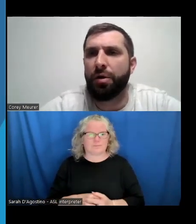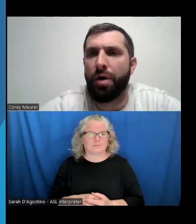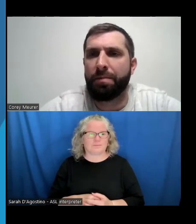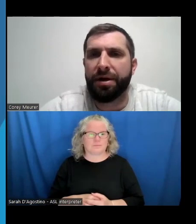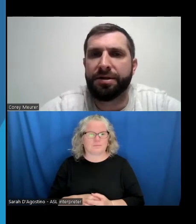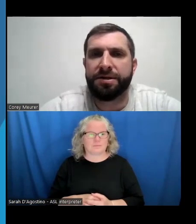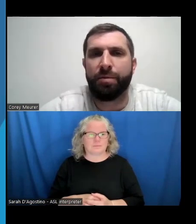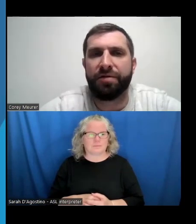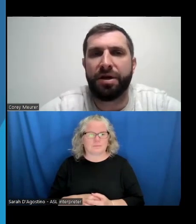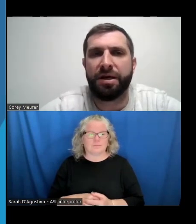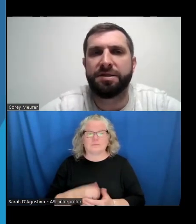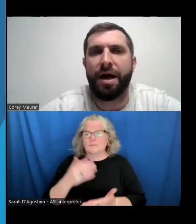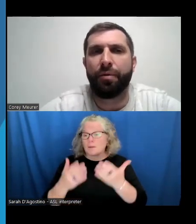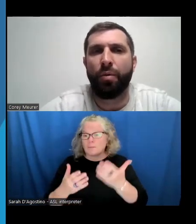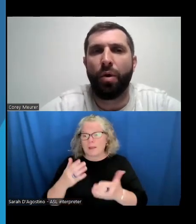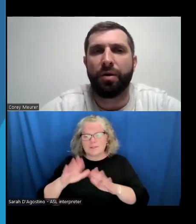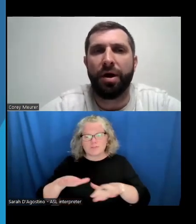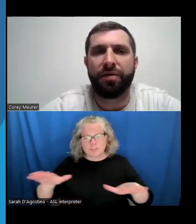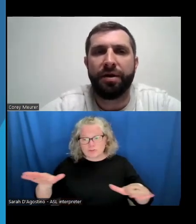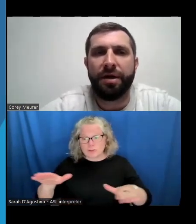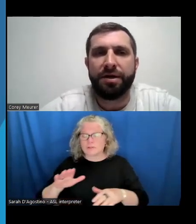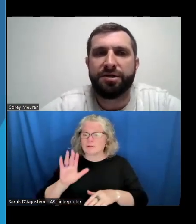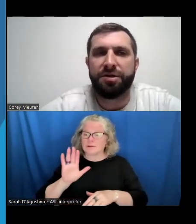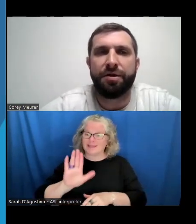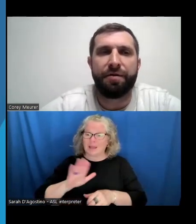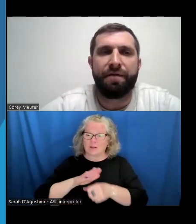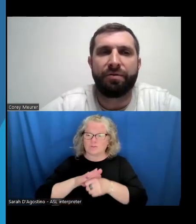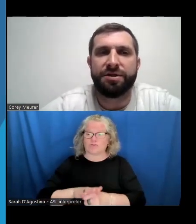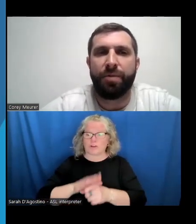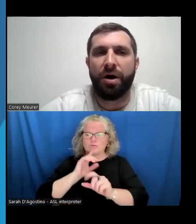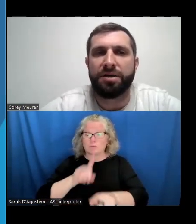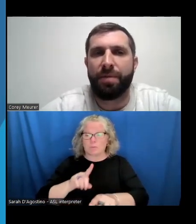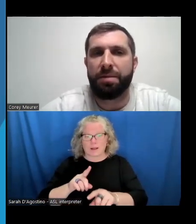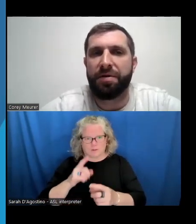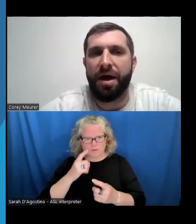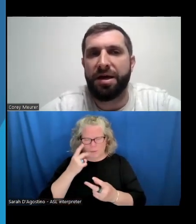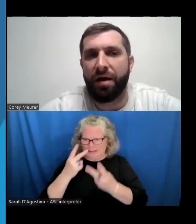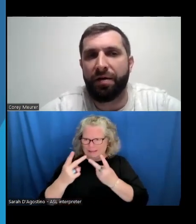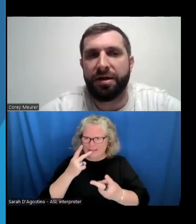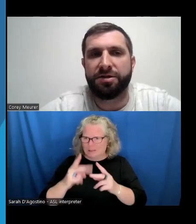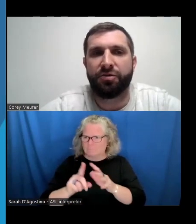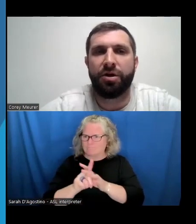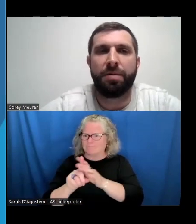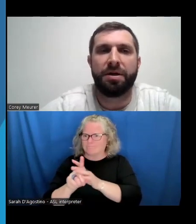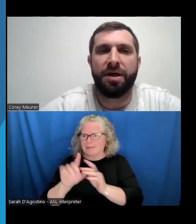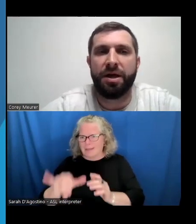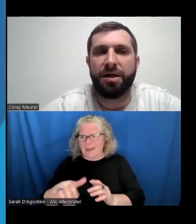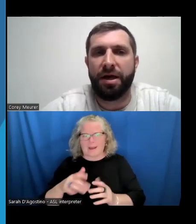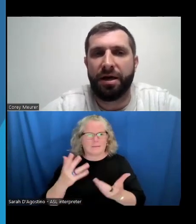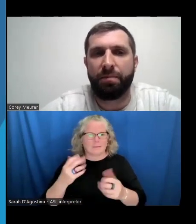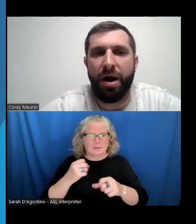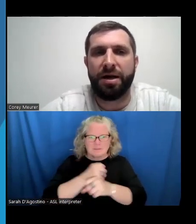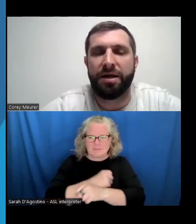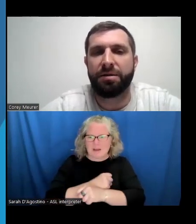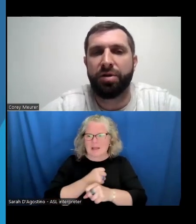may show up in some of the kids that we work with. So, the fight response might be that yelling and screaming, the hitting, kicking, biting, the